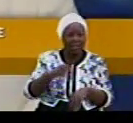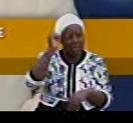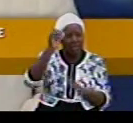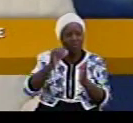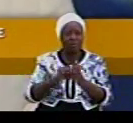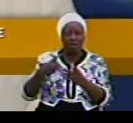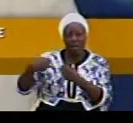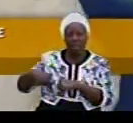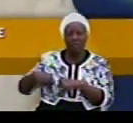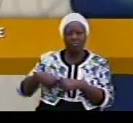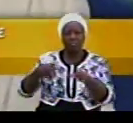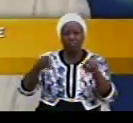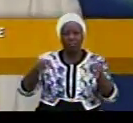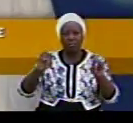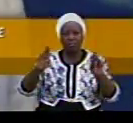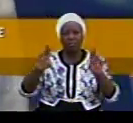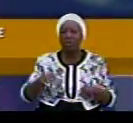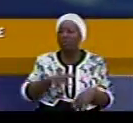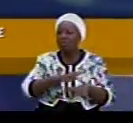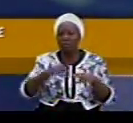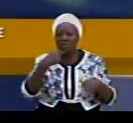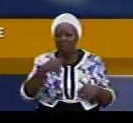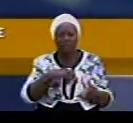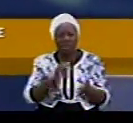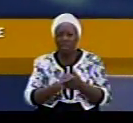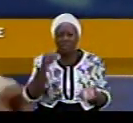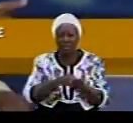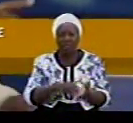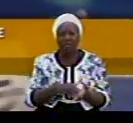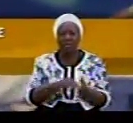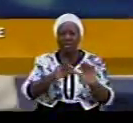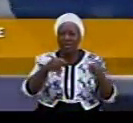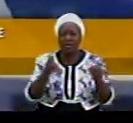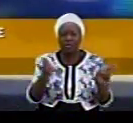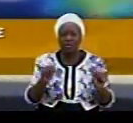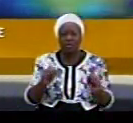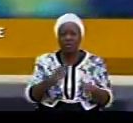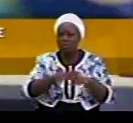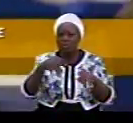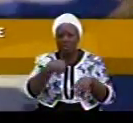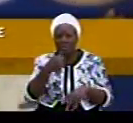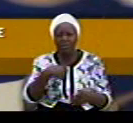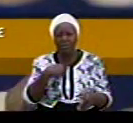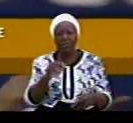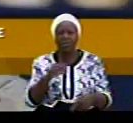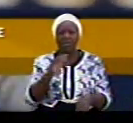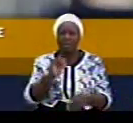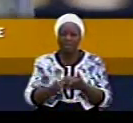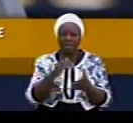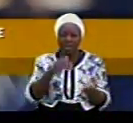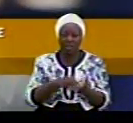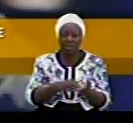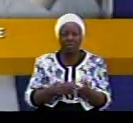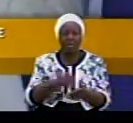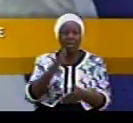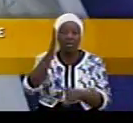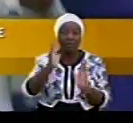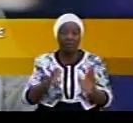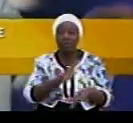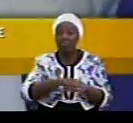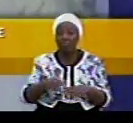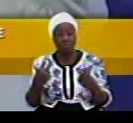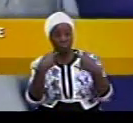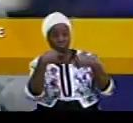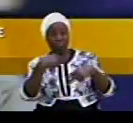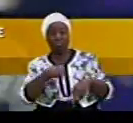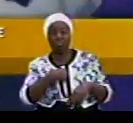that again. John, don't tell me that again. Testifier, don't look my direction. I